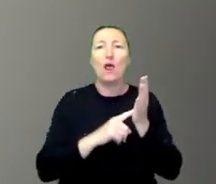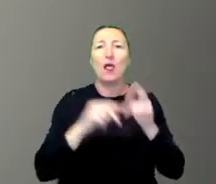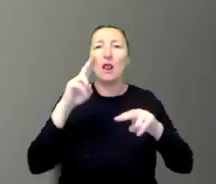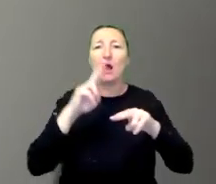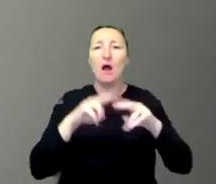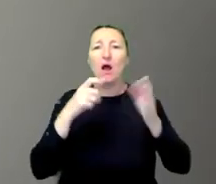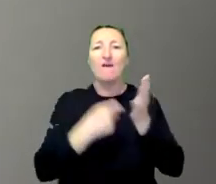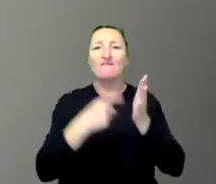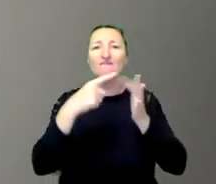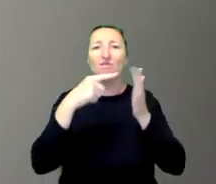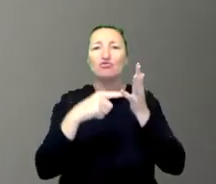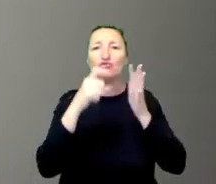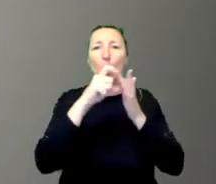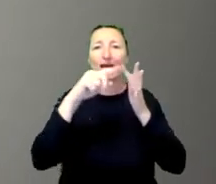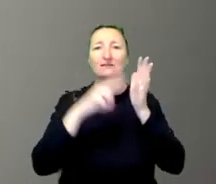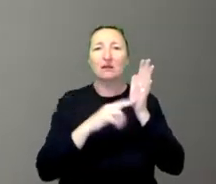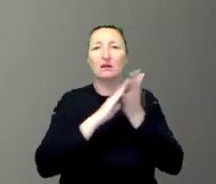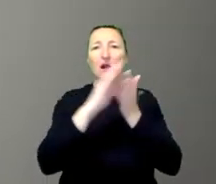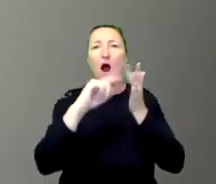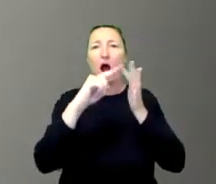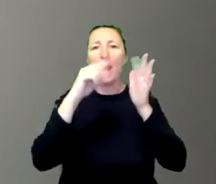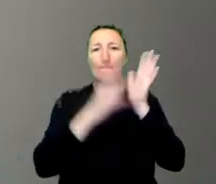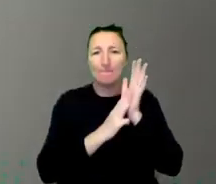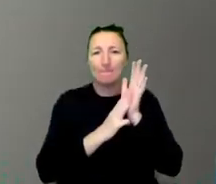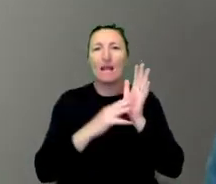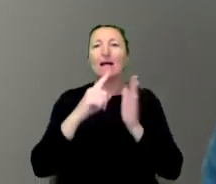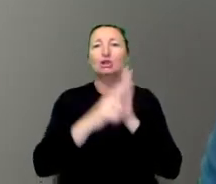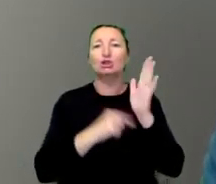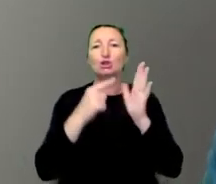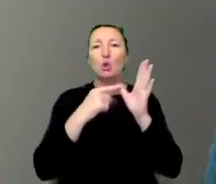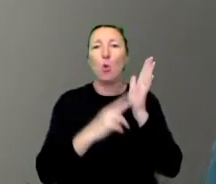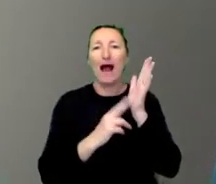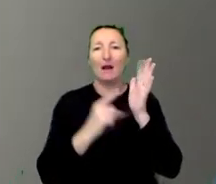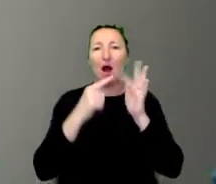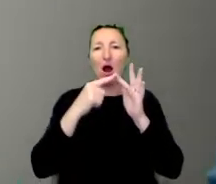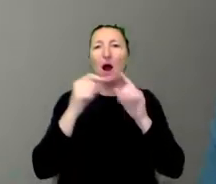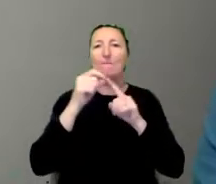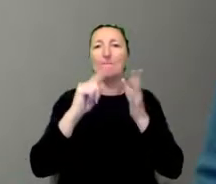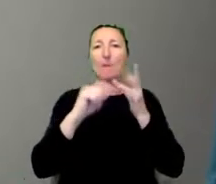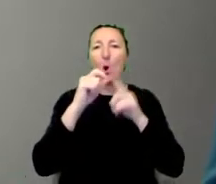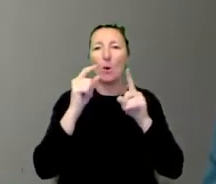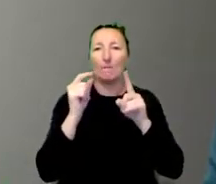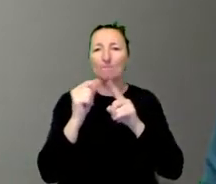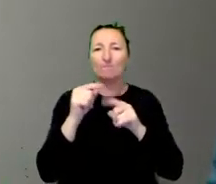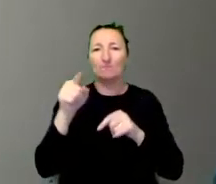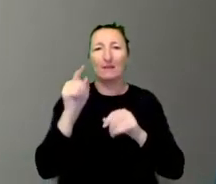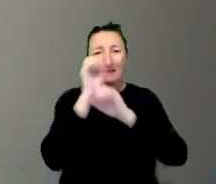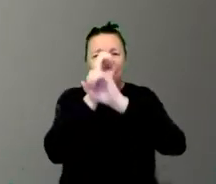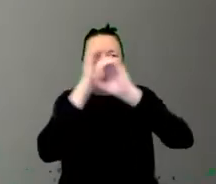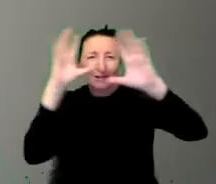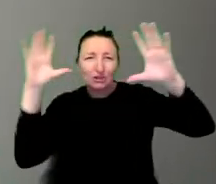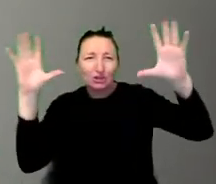collective project for the R&D of shared infrastructure and imaginaries. The organization operates as a